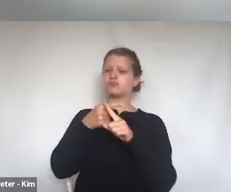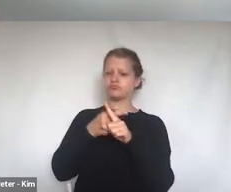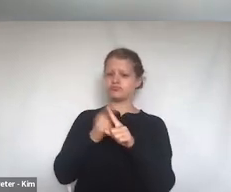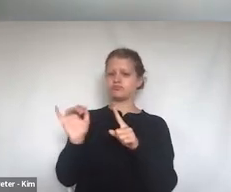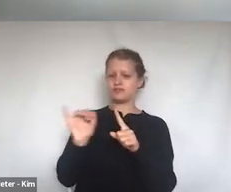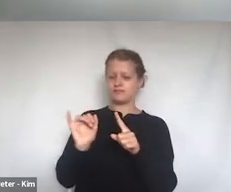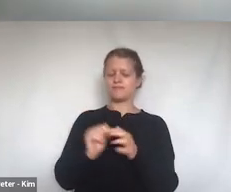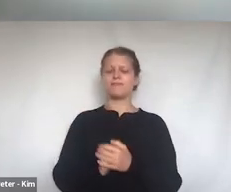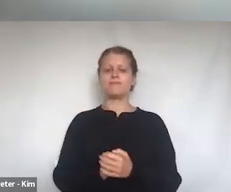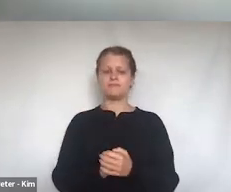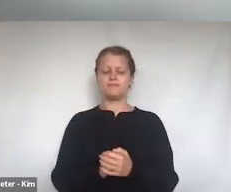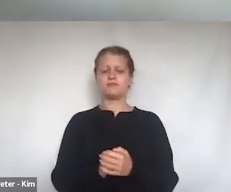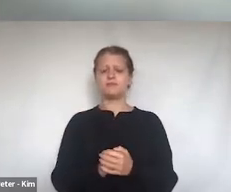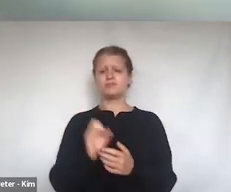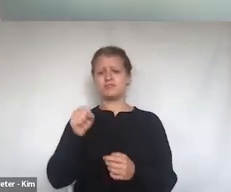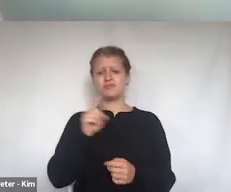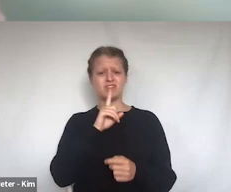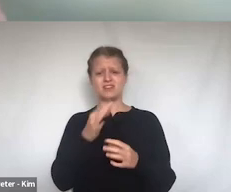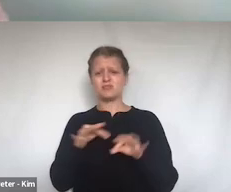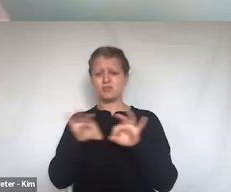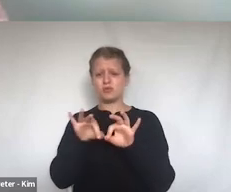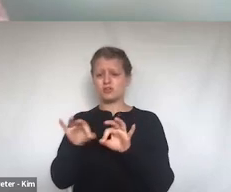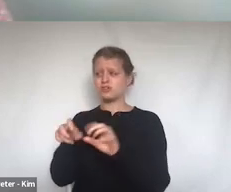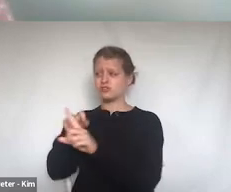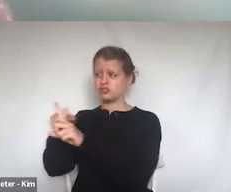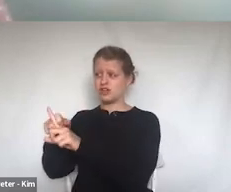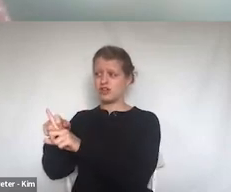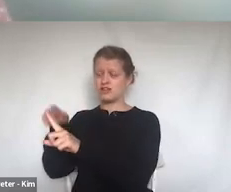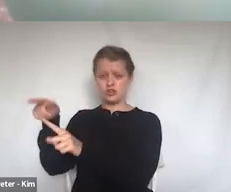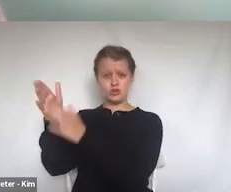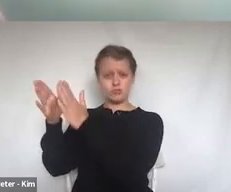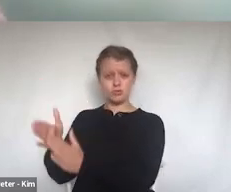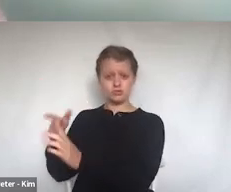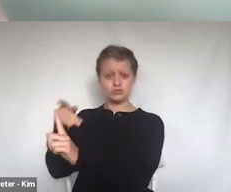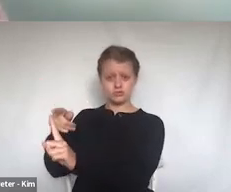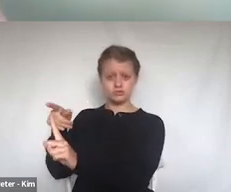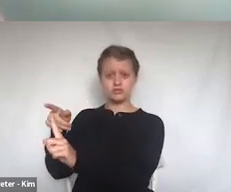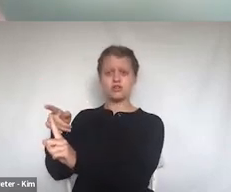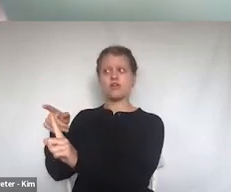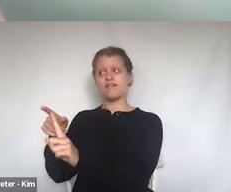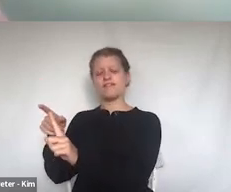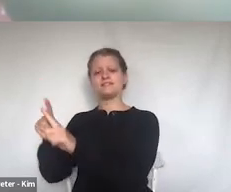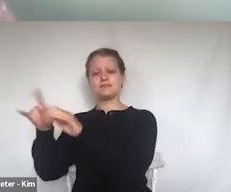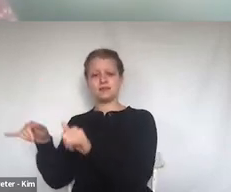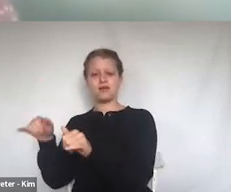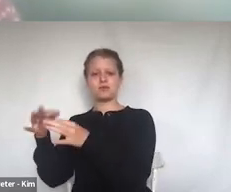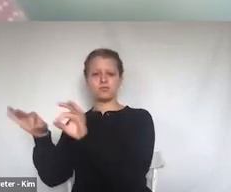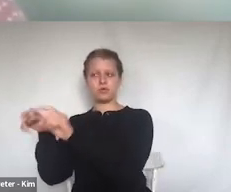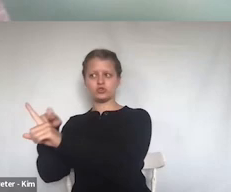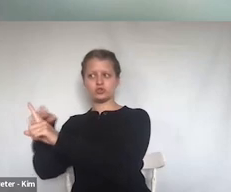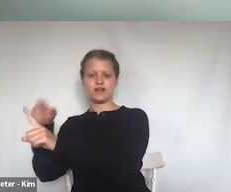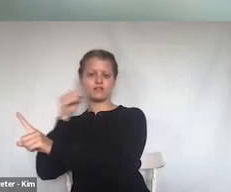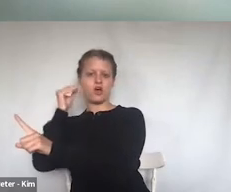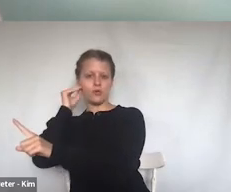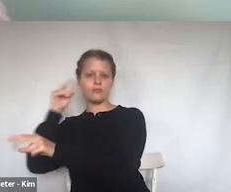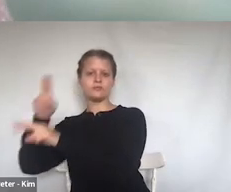check on both how the person is doing, but also how the physical infrastructure of their apartment is, or their house is, if they're able to